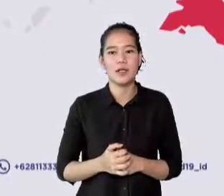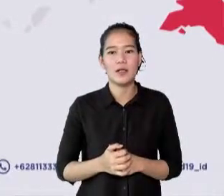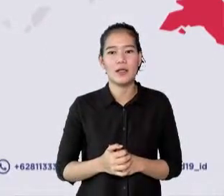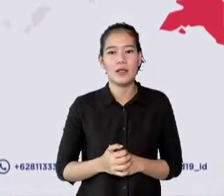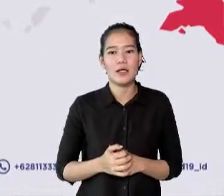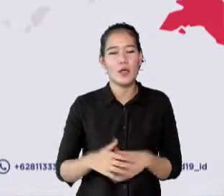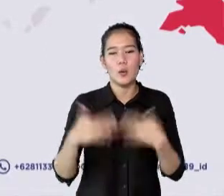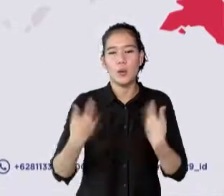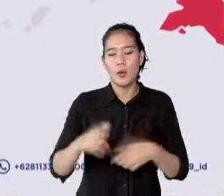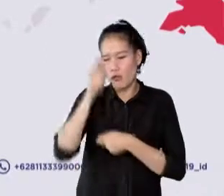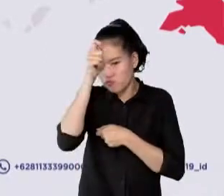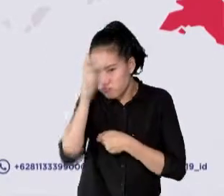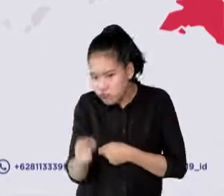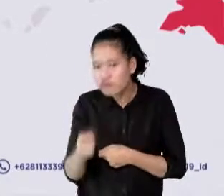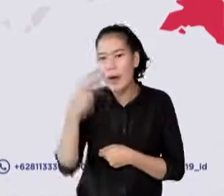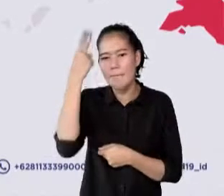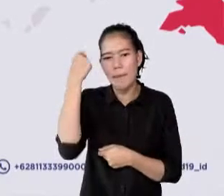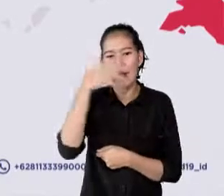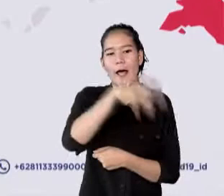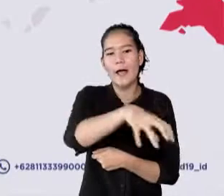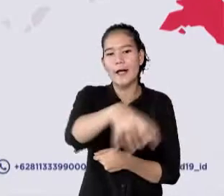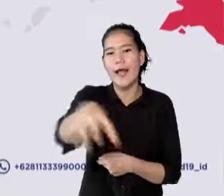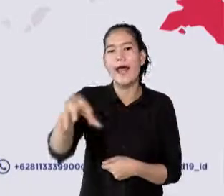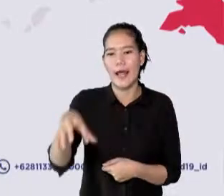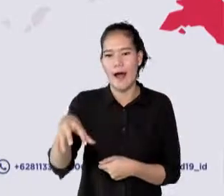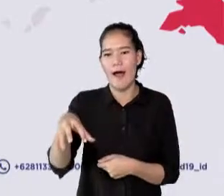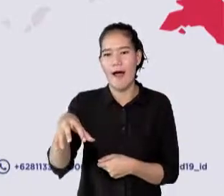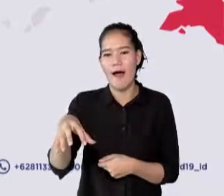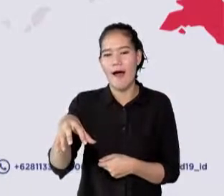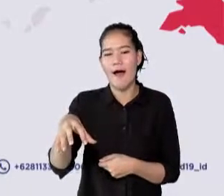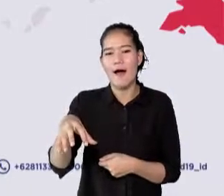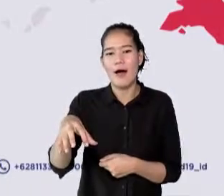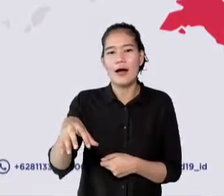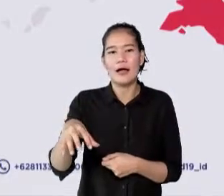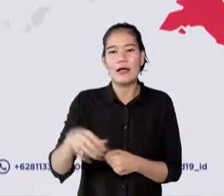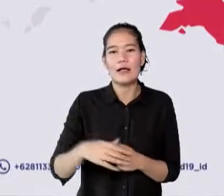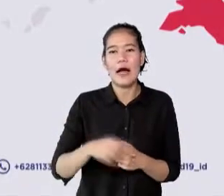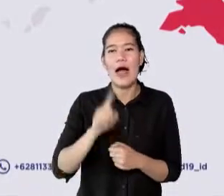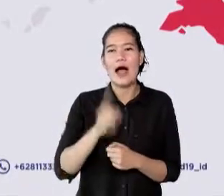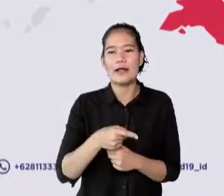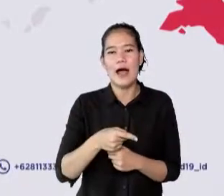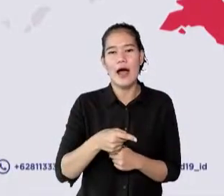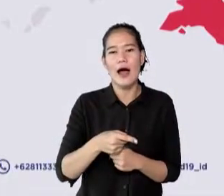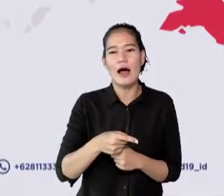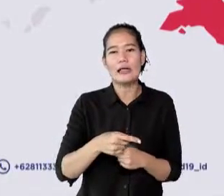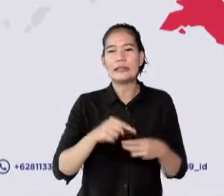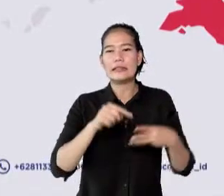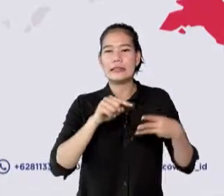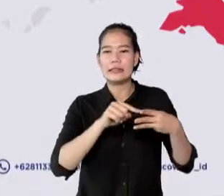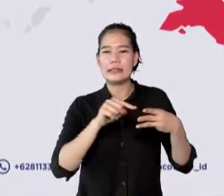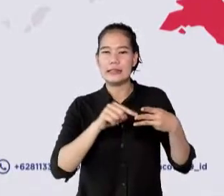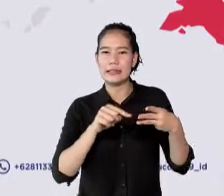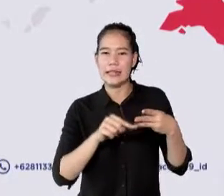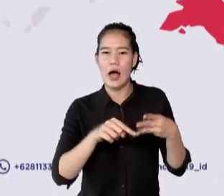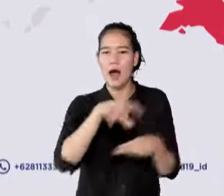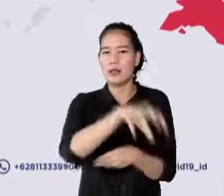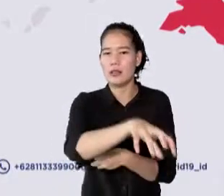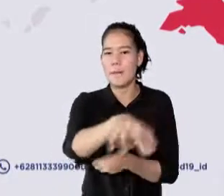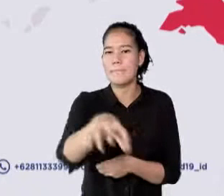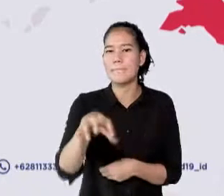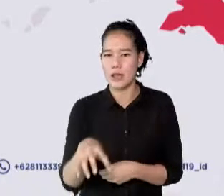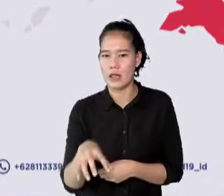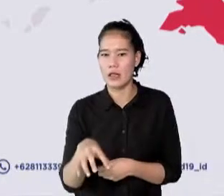highly appreciate regional initiatives by non-priority areas in creating several posts, as many